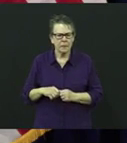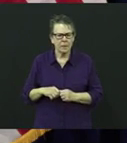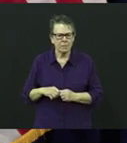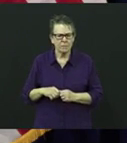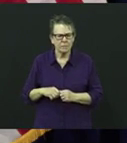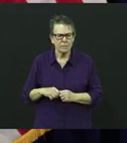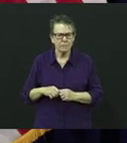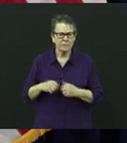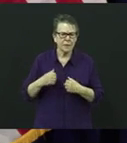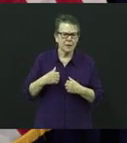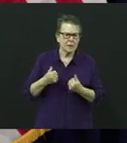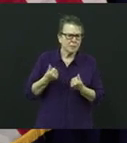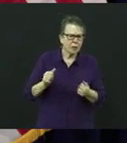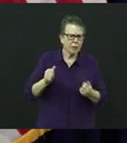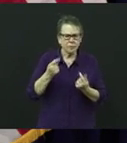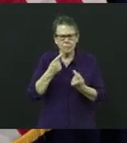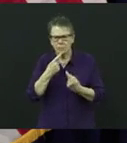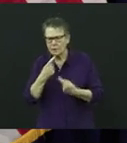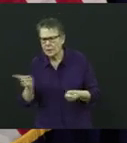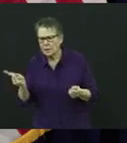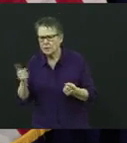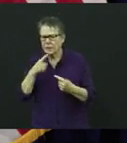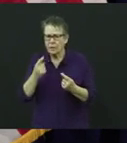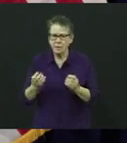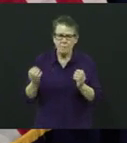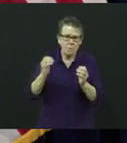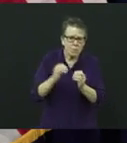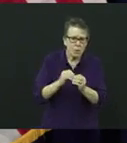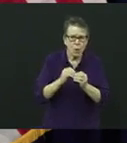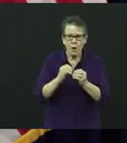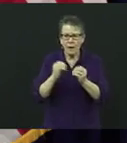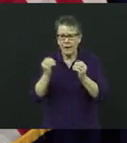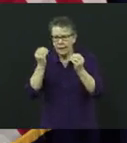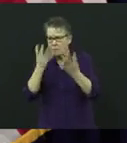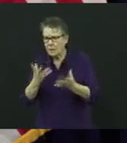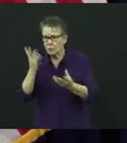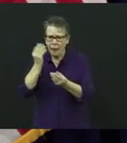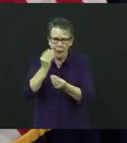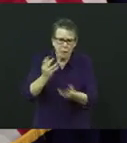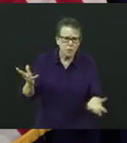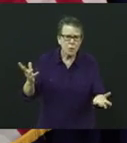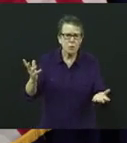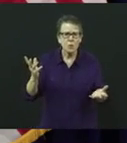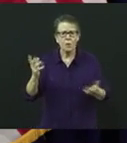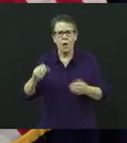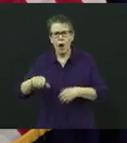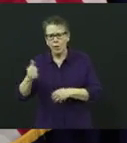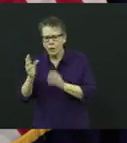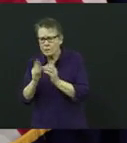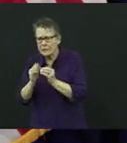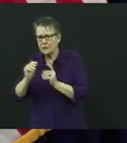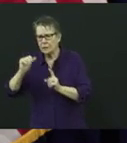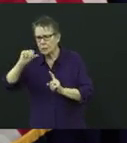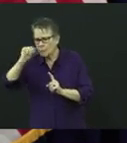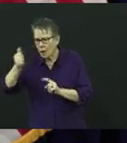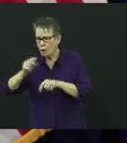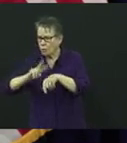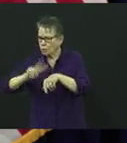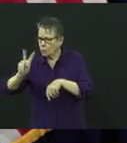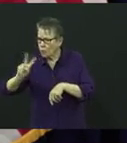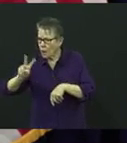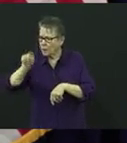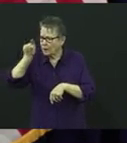gathering tomorrow at 2 p.m. at the War Memorial in Trenton. At a minimum, in addition to Judy, myself, we'll have Colonel Callahan and Colonel